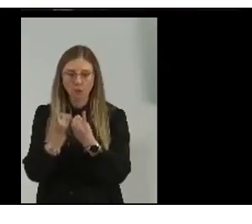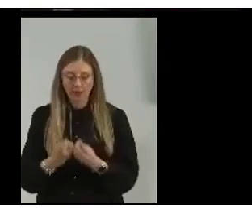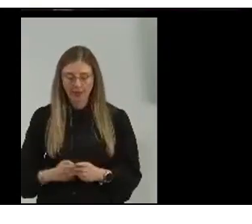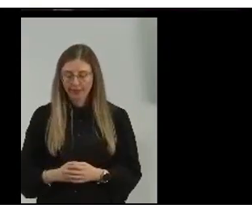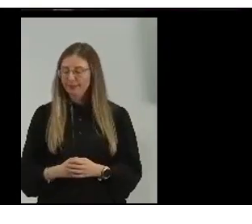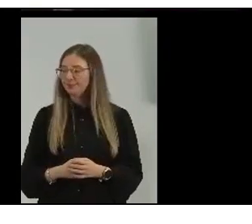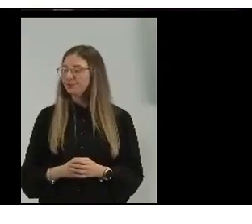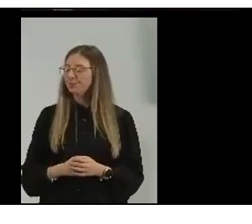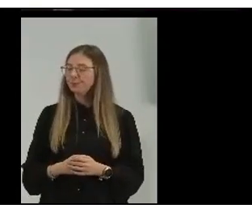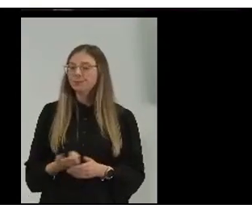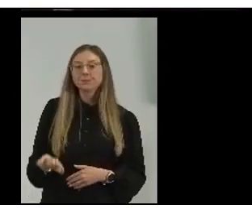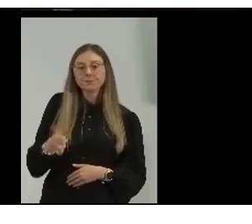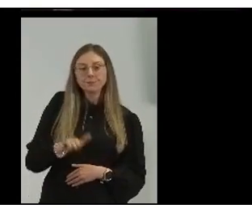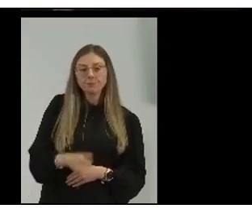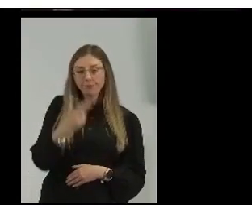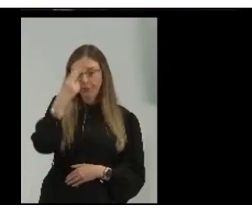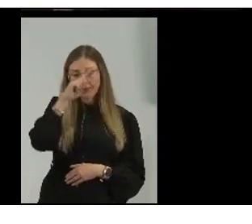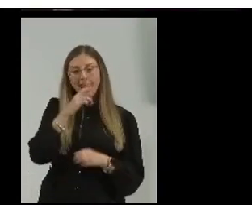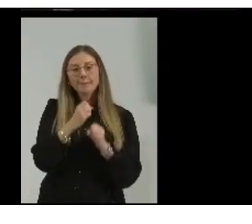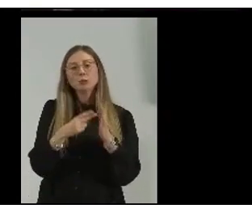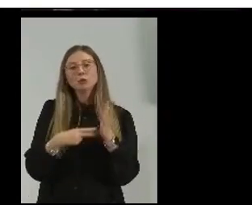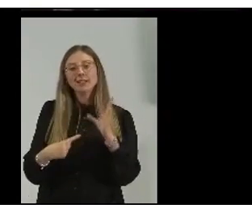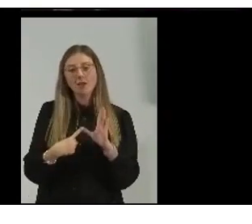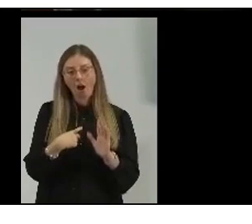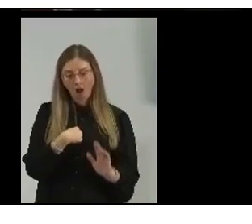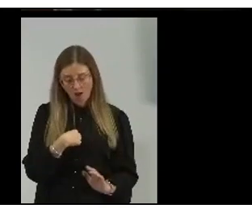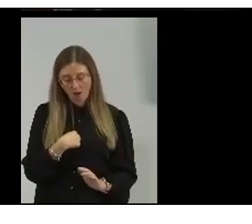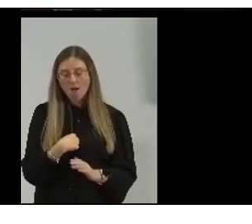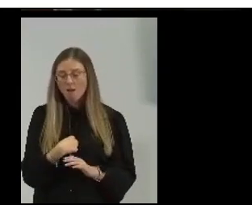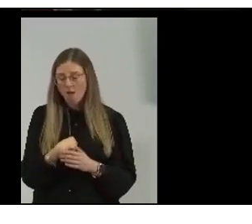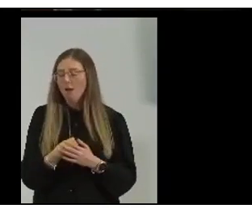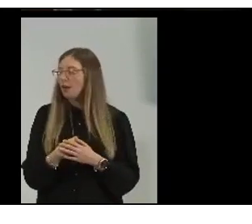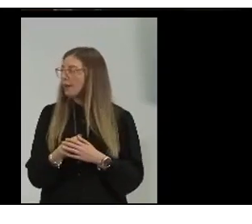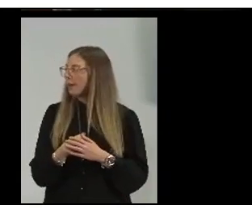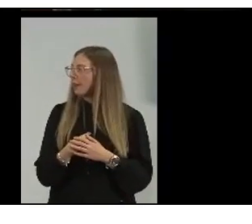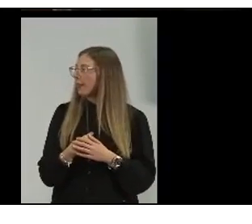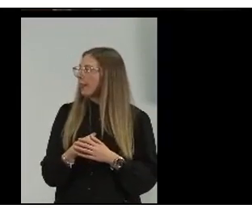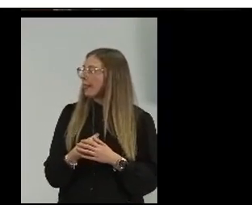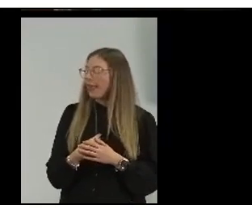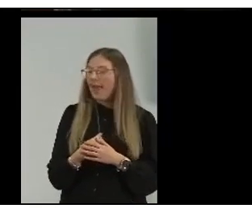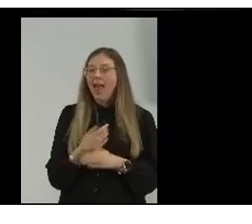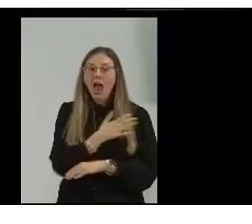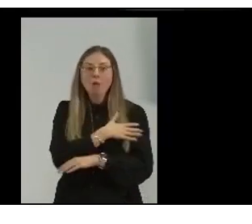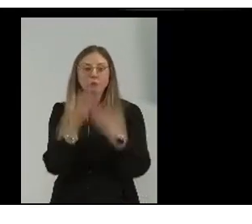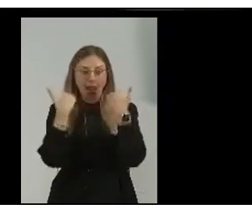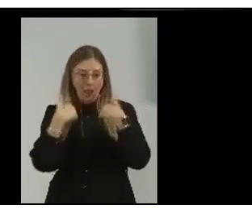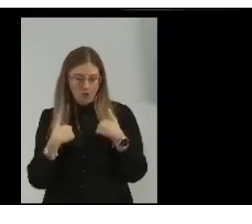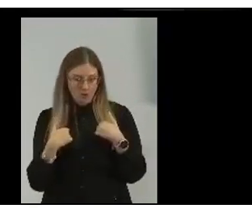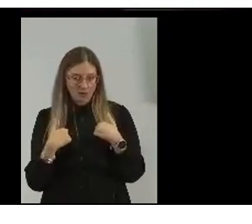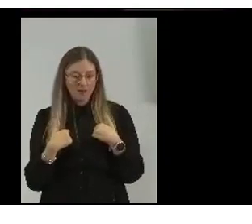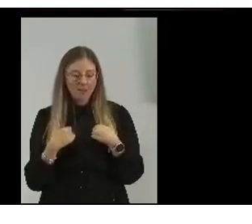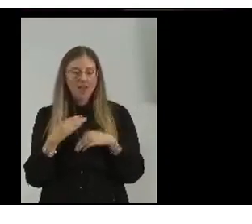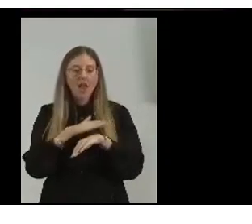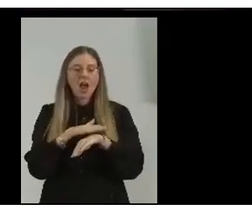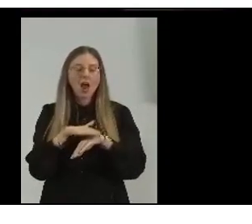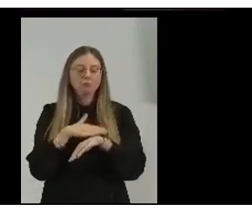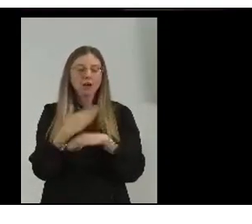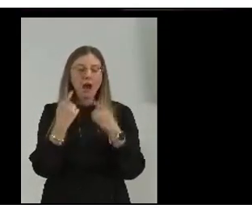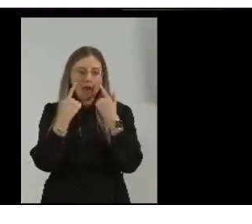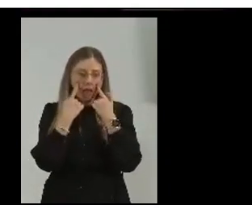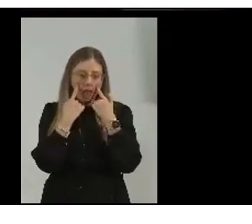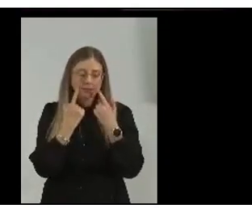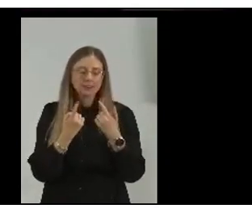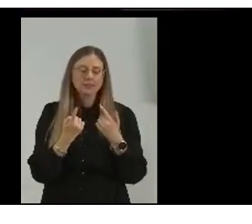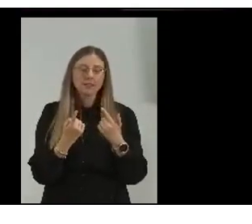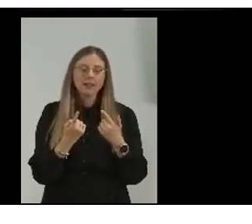Thanks, Gina. Thank you. I'm Gina. I have brown hair, brown eyes, and a mix of a